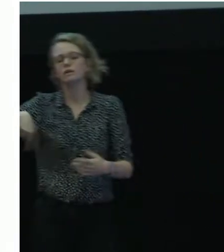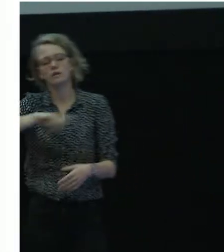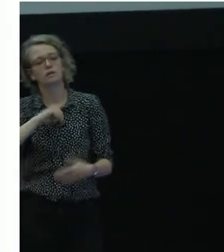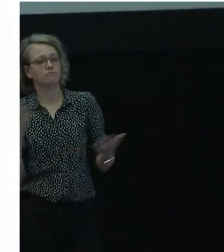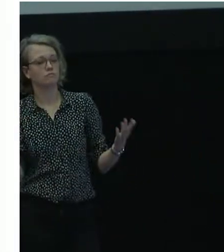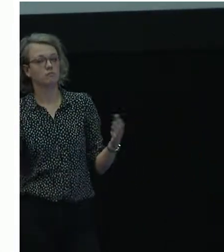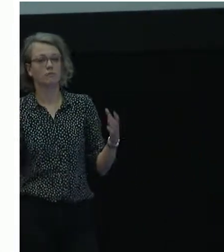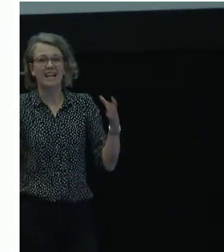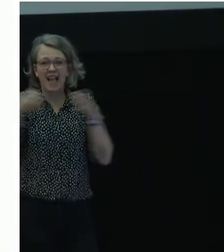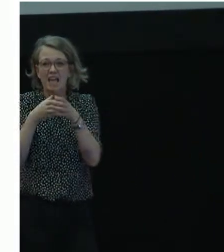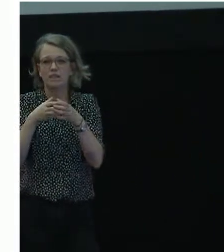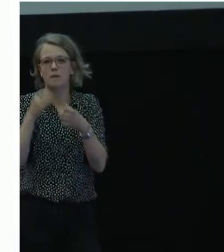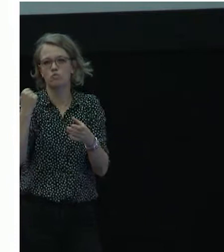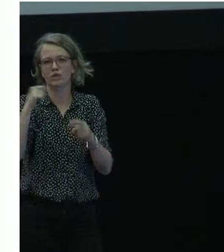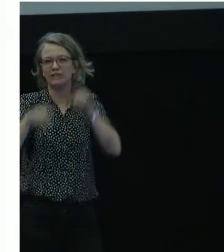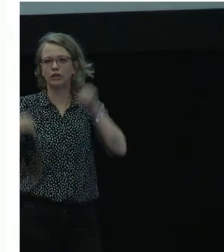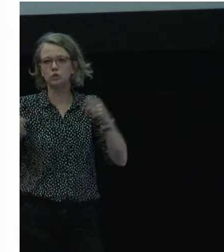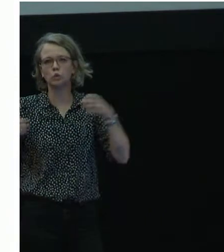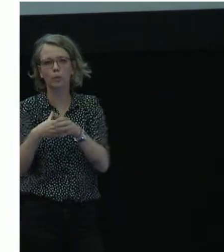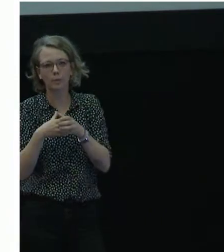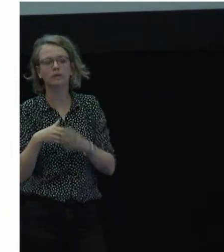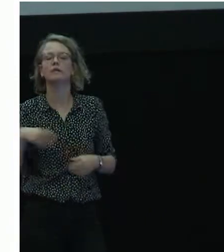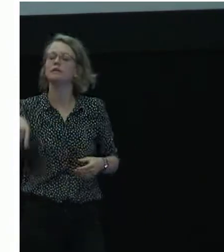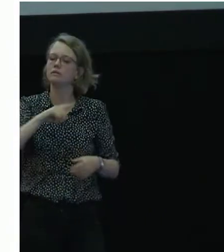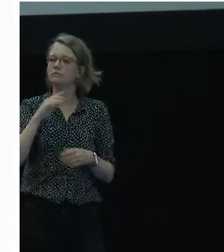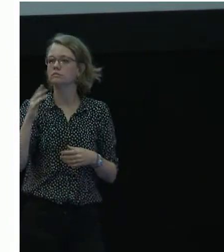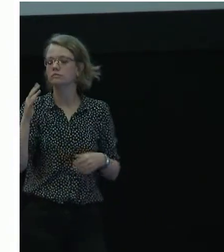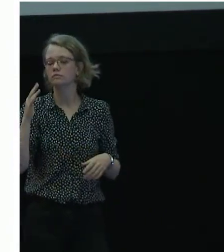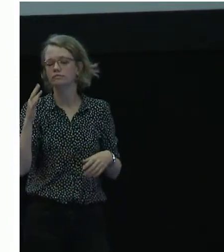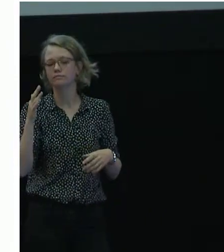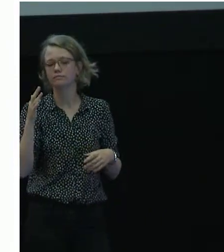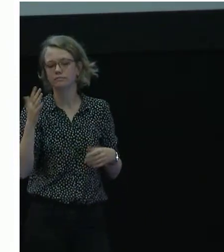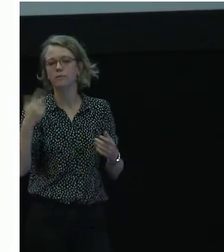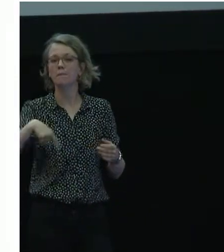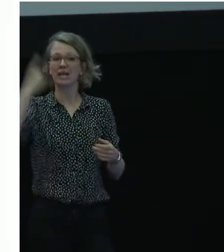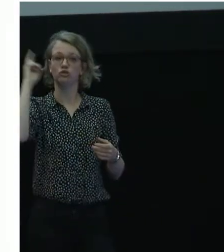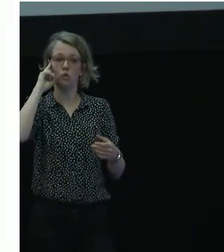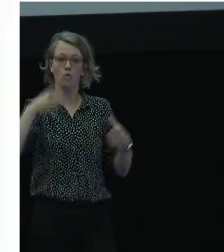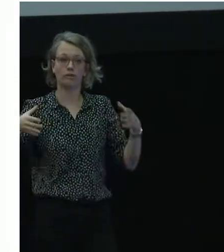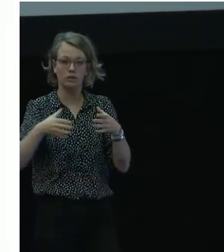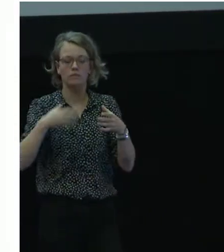So the deaf community is a small but very diverse community.